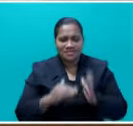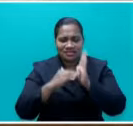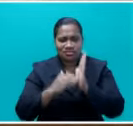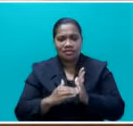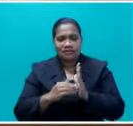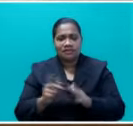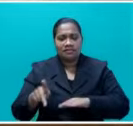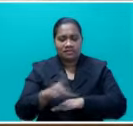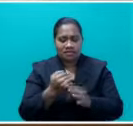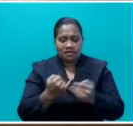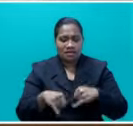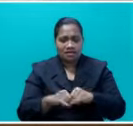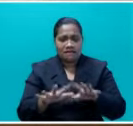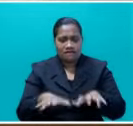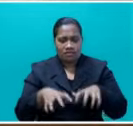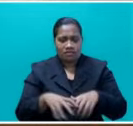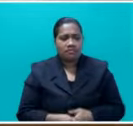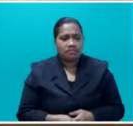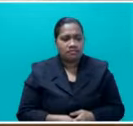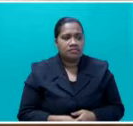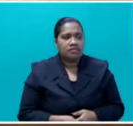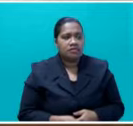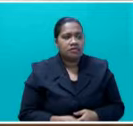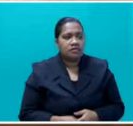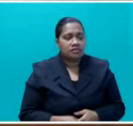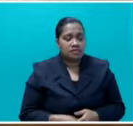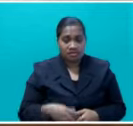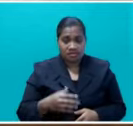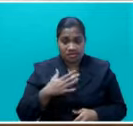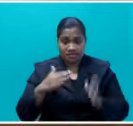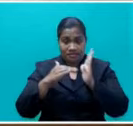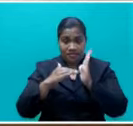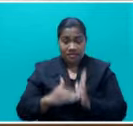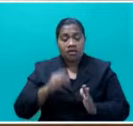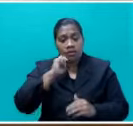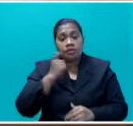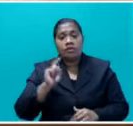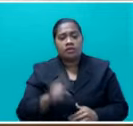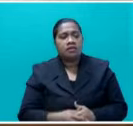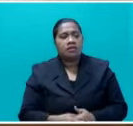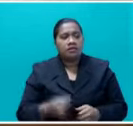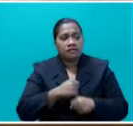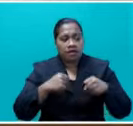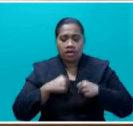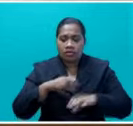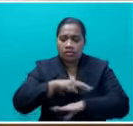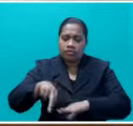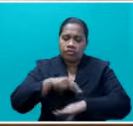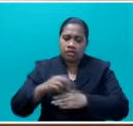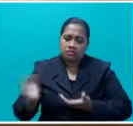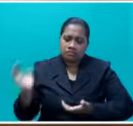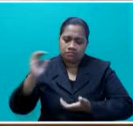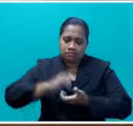A key focus of my tenure as chair will therefore be to restore our regional solidarity, which is very